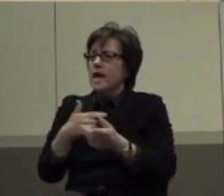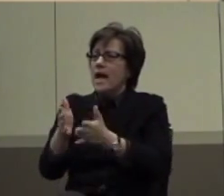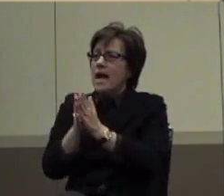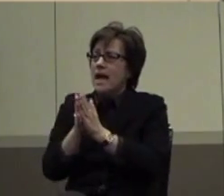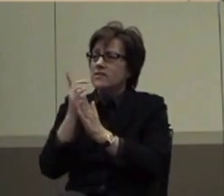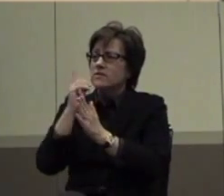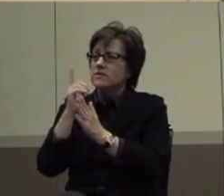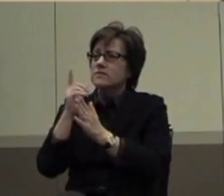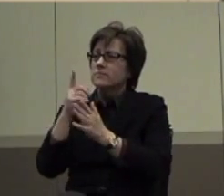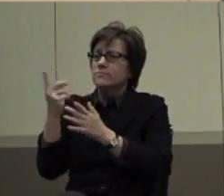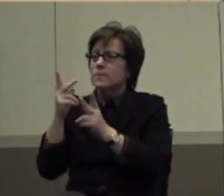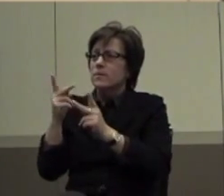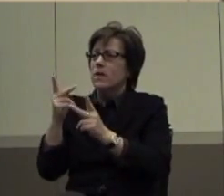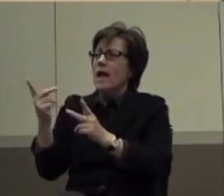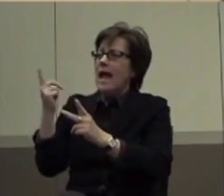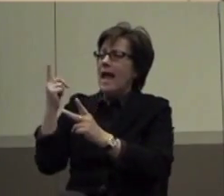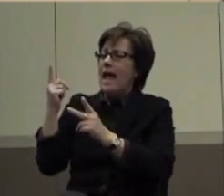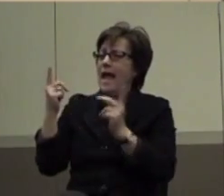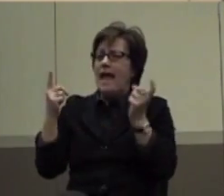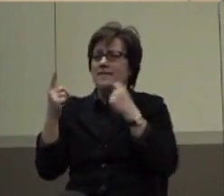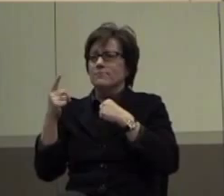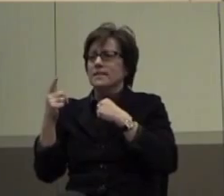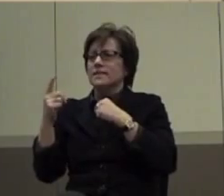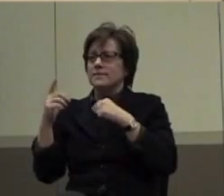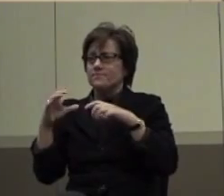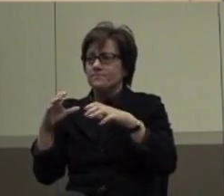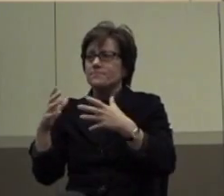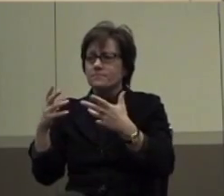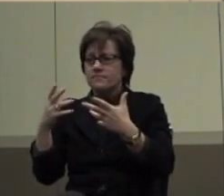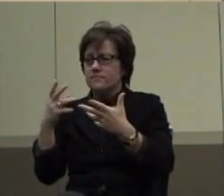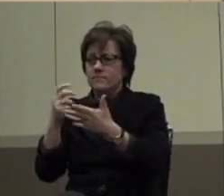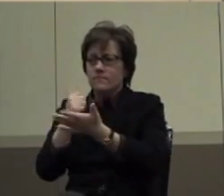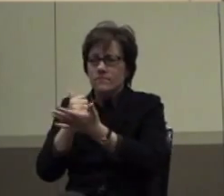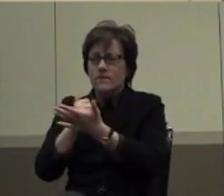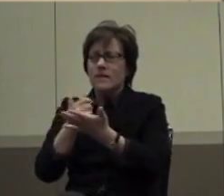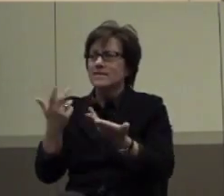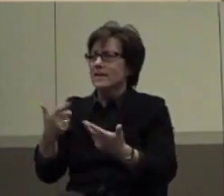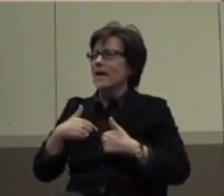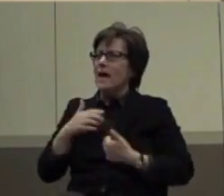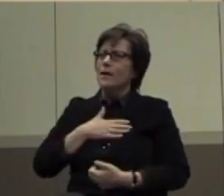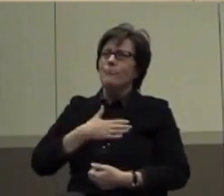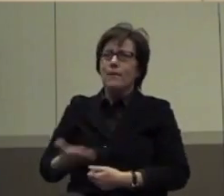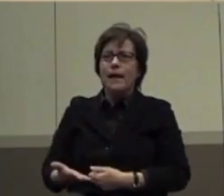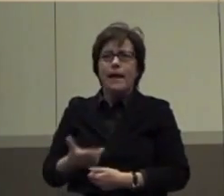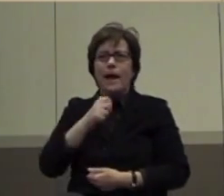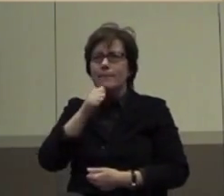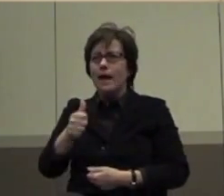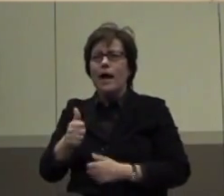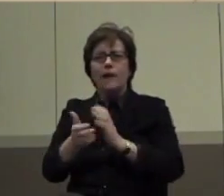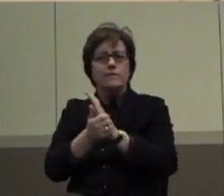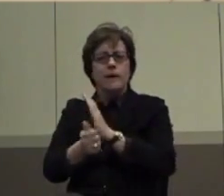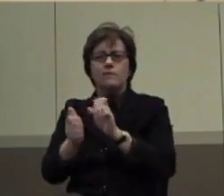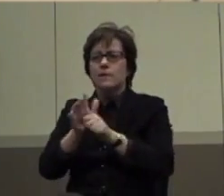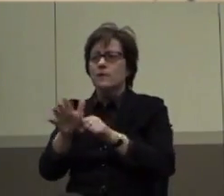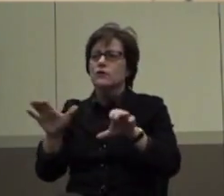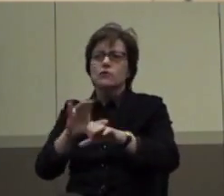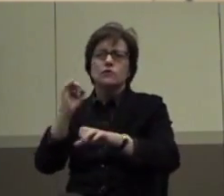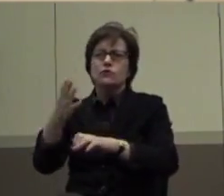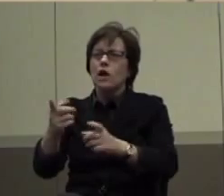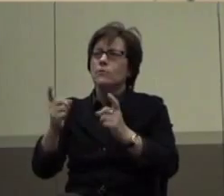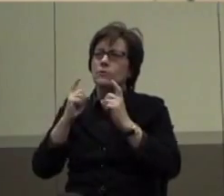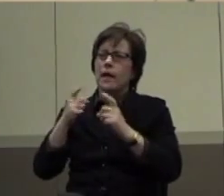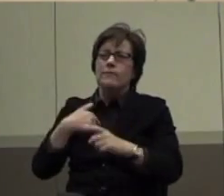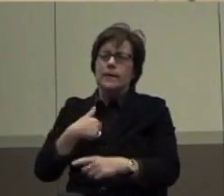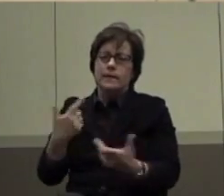admitting I'm not cut out to do the job you gave me. This is already an admission of somehow I've failed. The other thing is that,